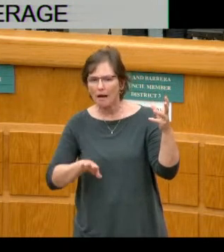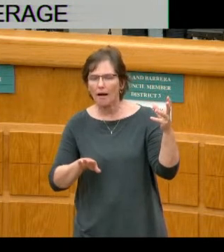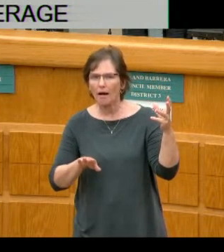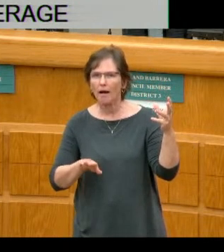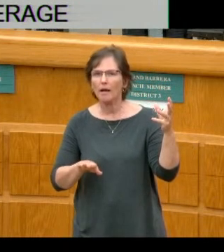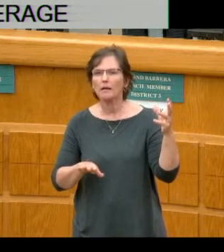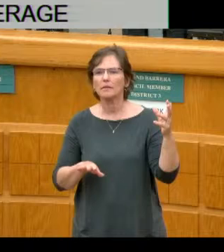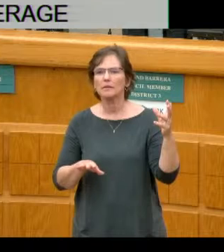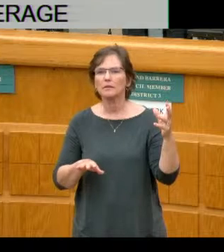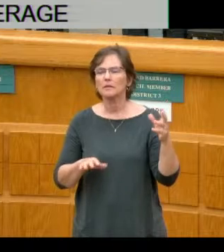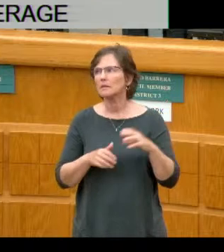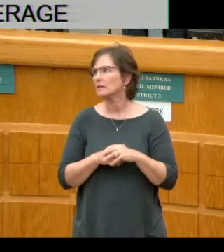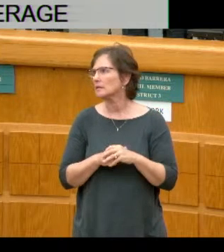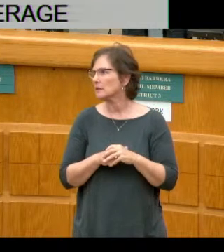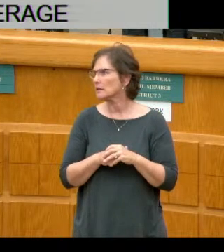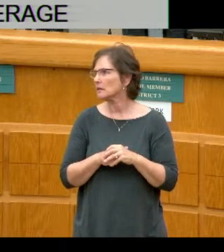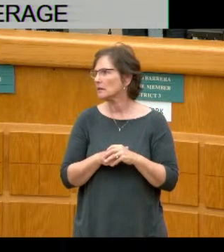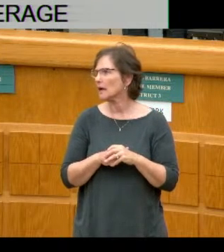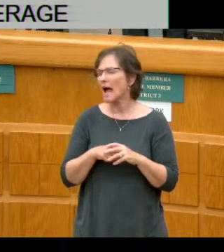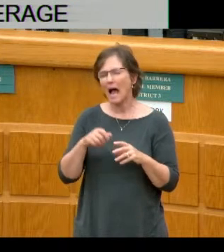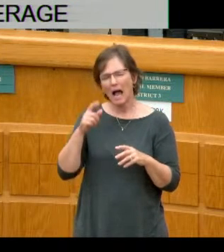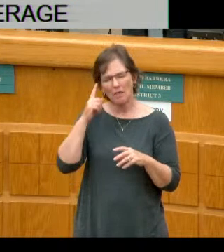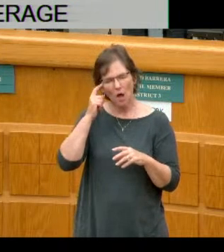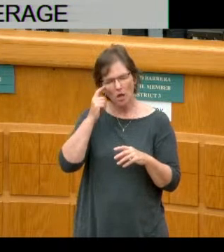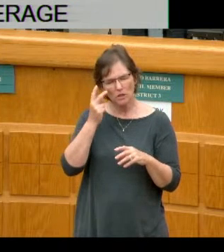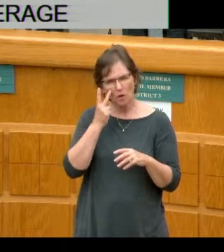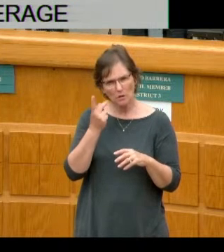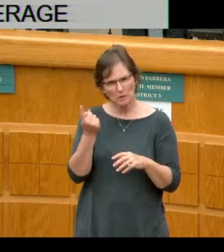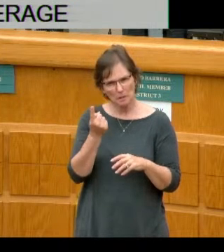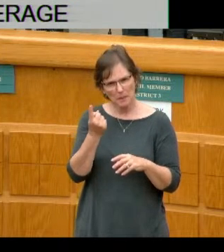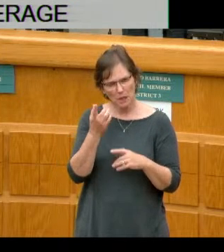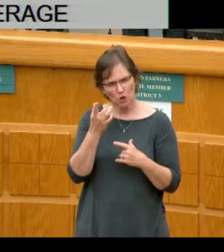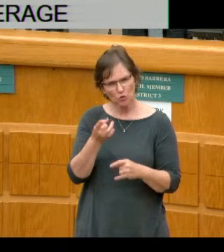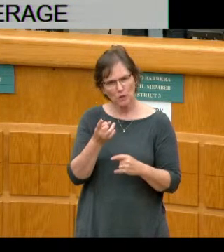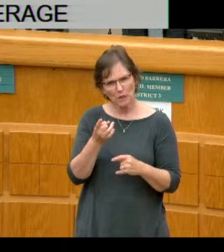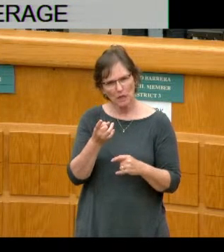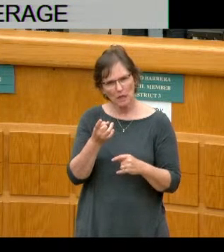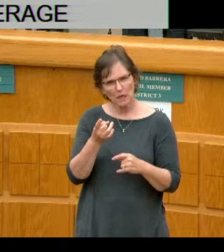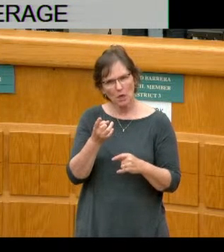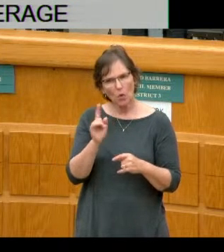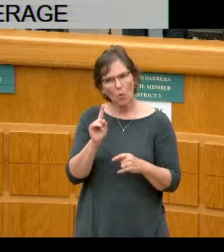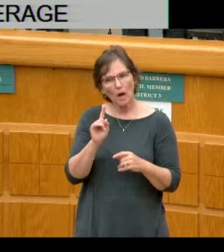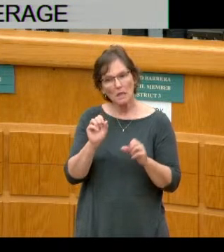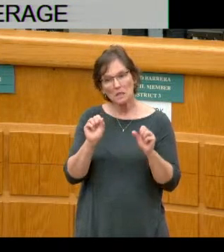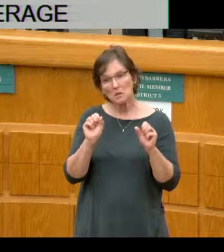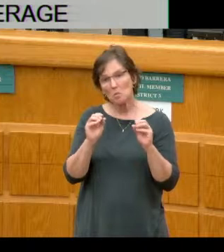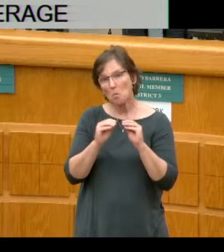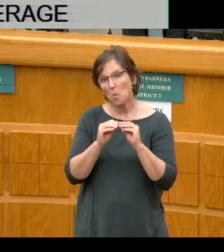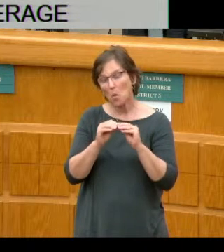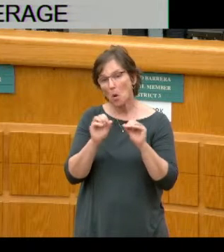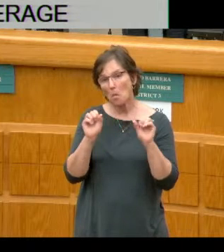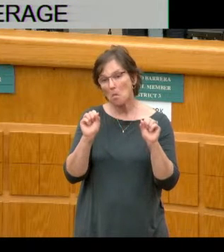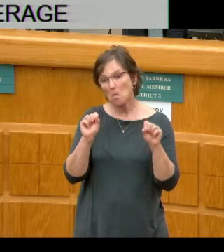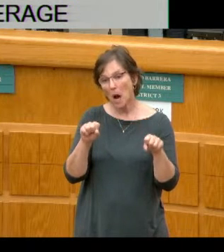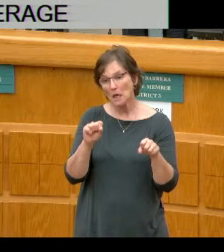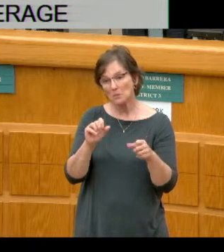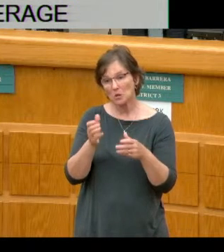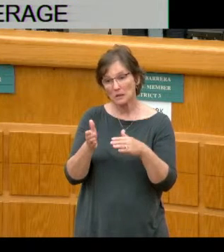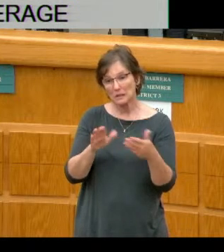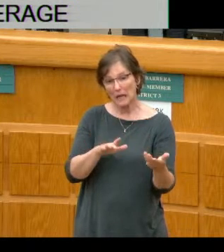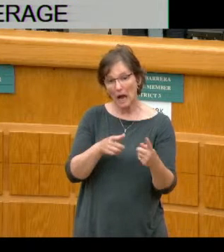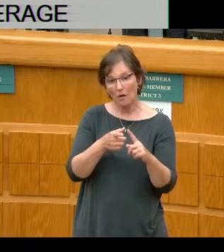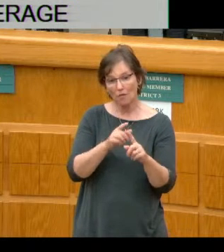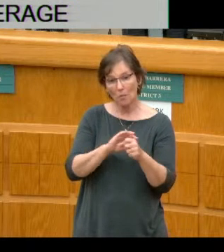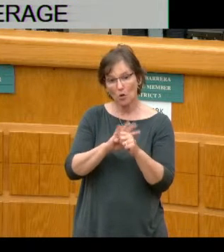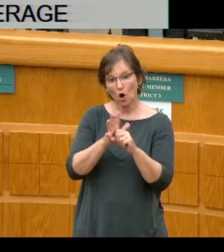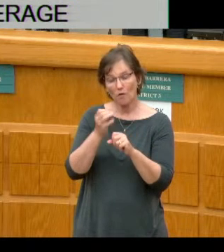Now, this is a new graph that we're showing here, and the thing that I want you to pay attention to is this is